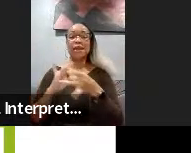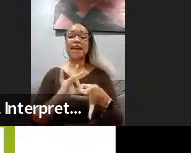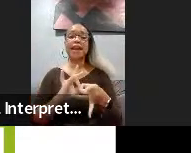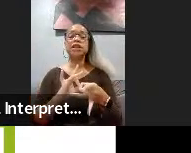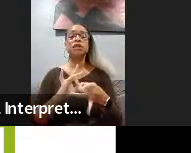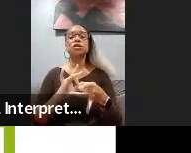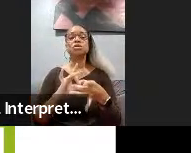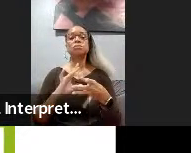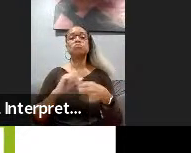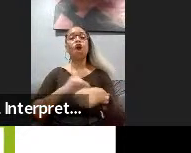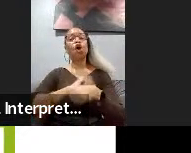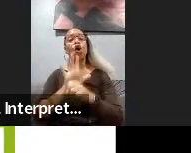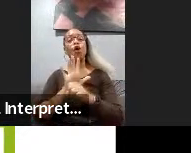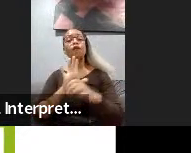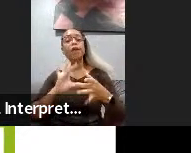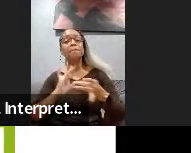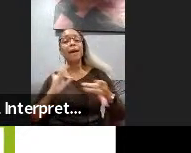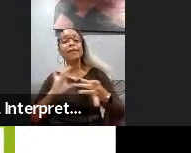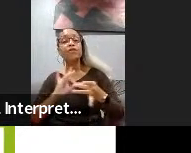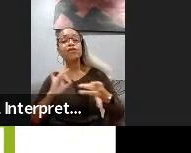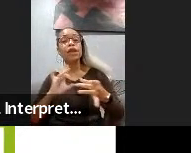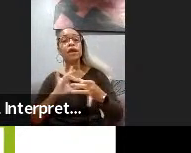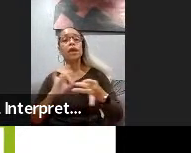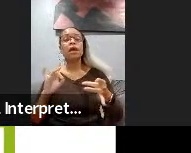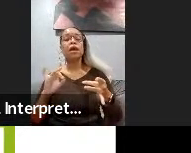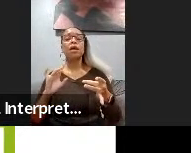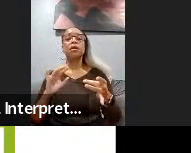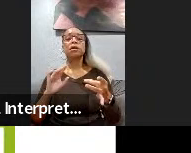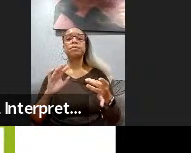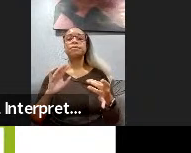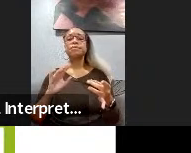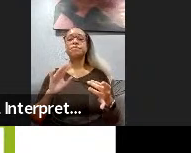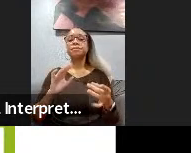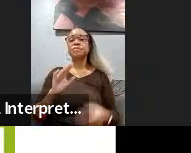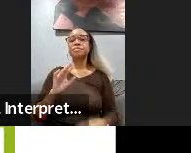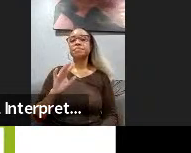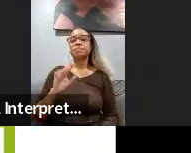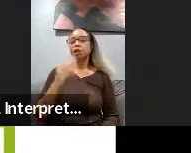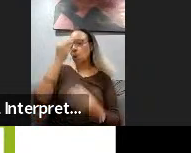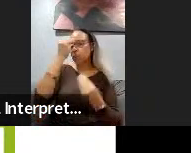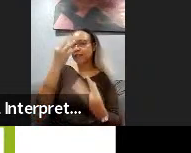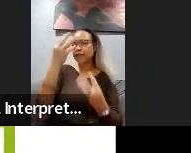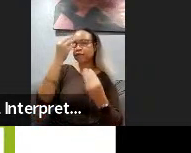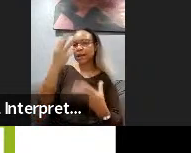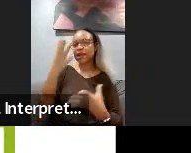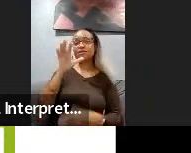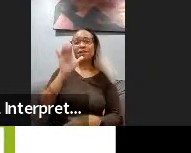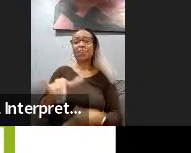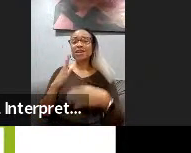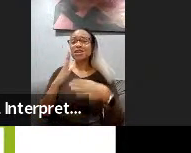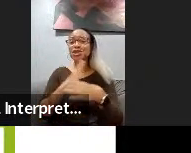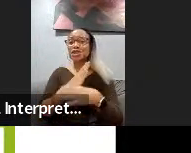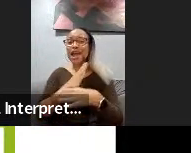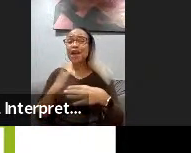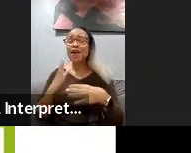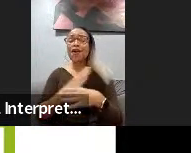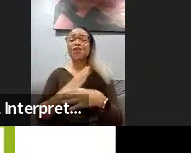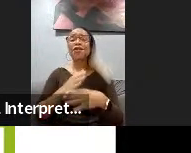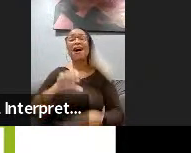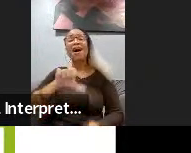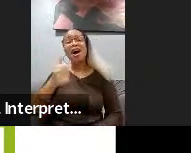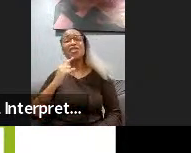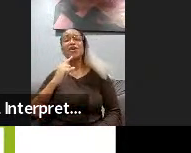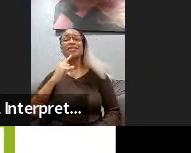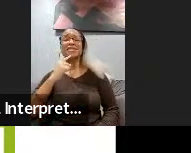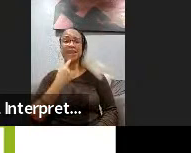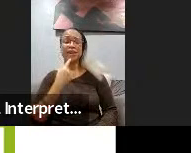messaging, with the push cards and the information that is being shared, other chronic diseases